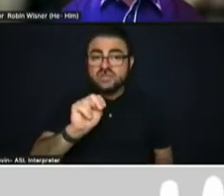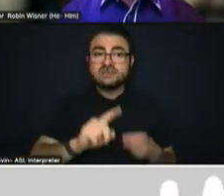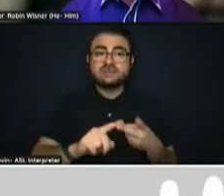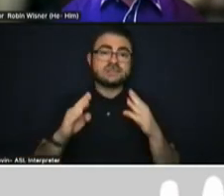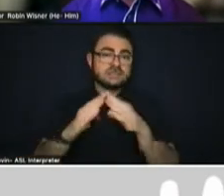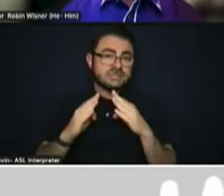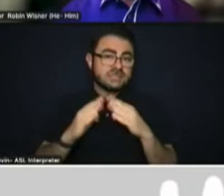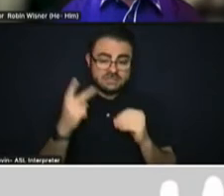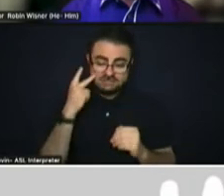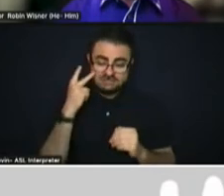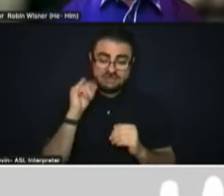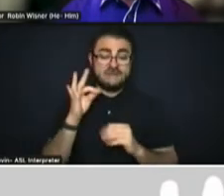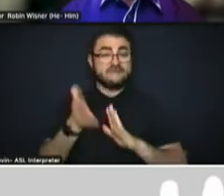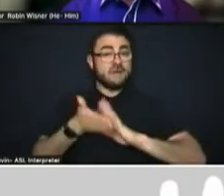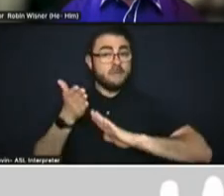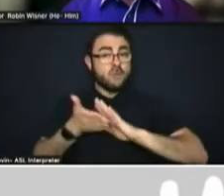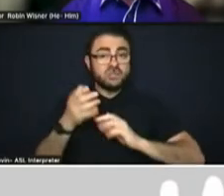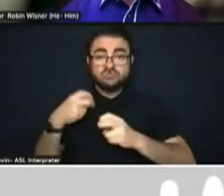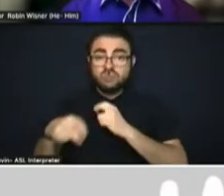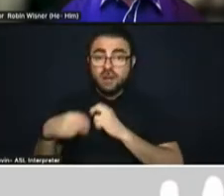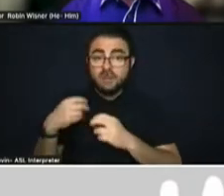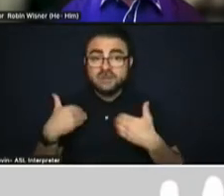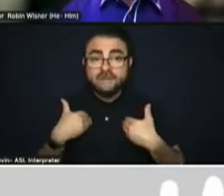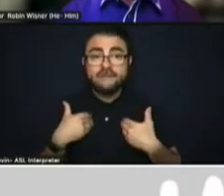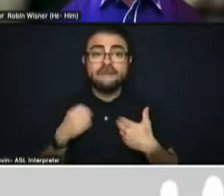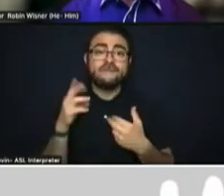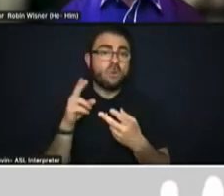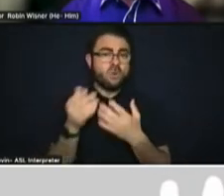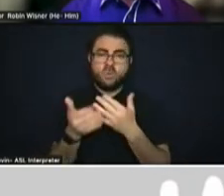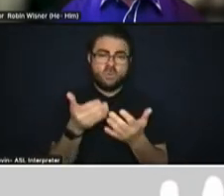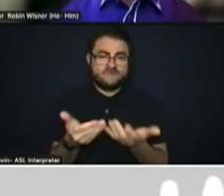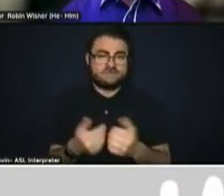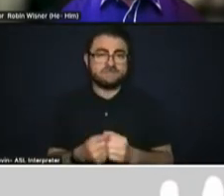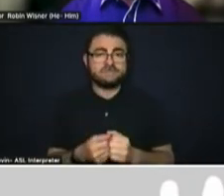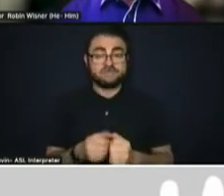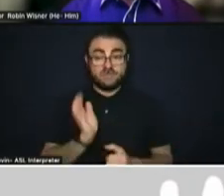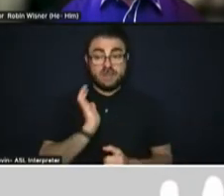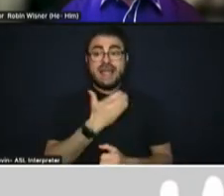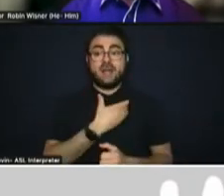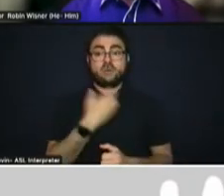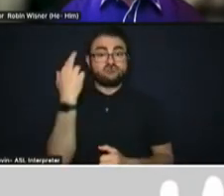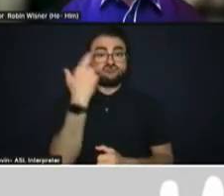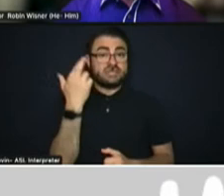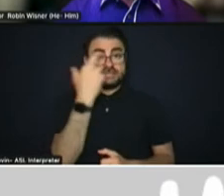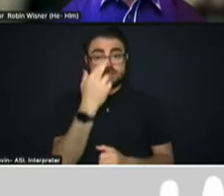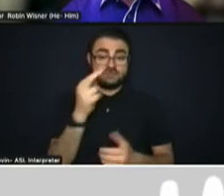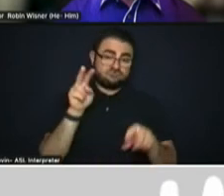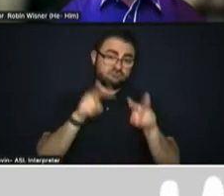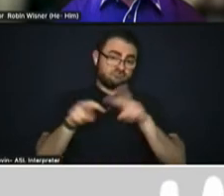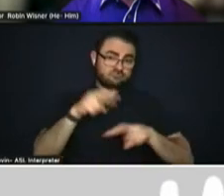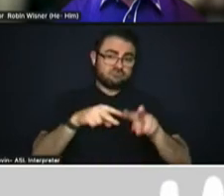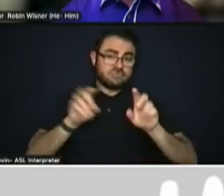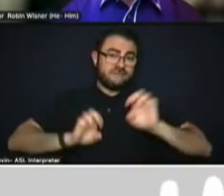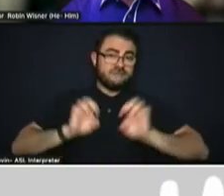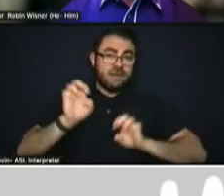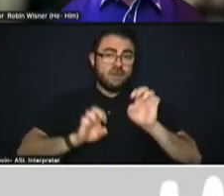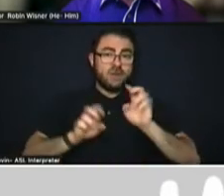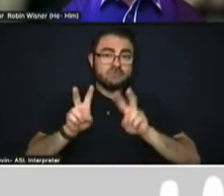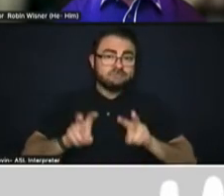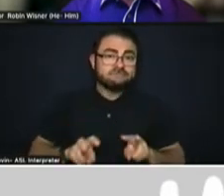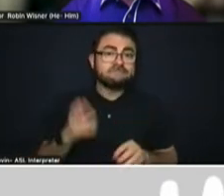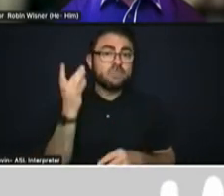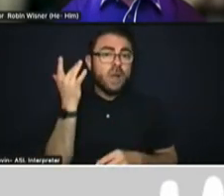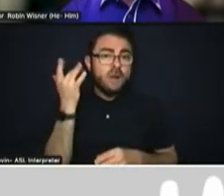operational difficulties. And for our purpose, we want to ensure that this program is